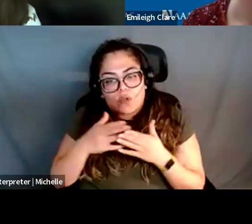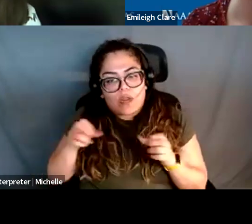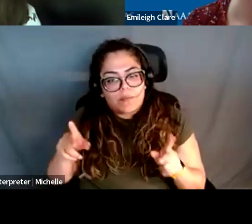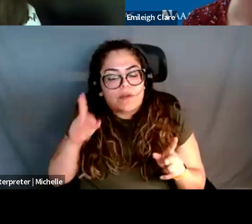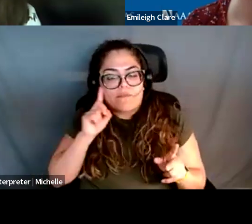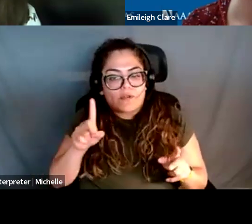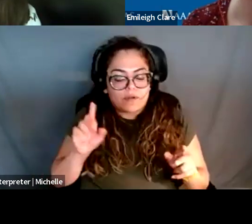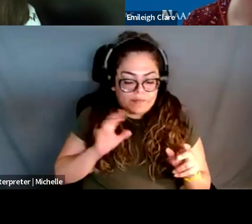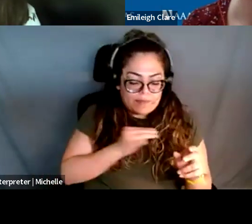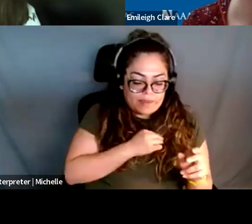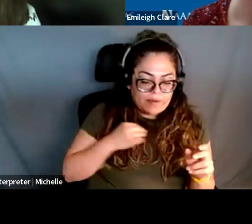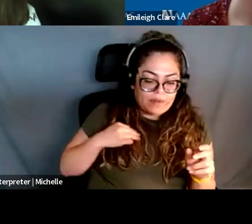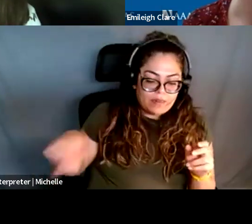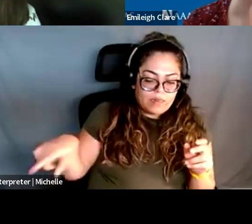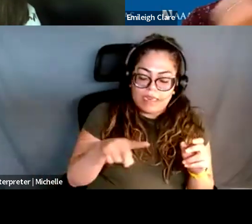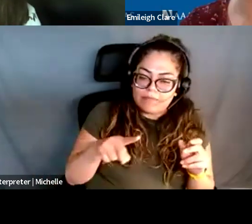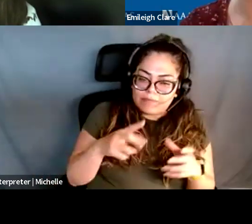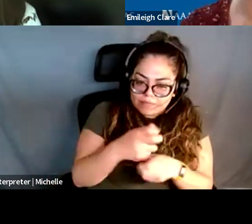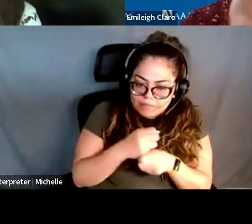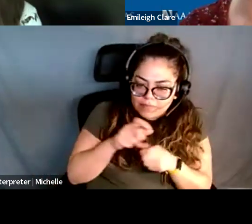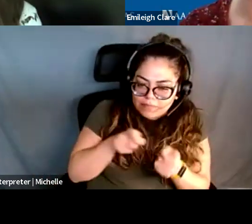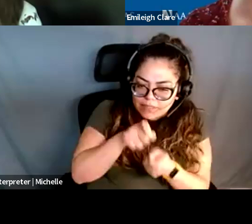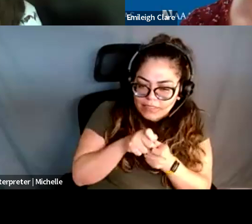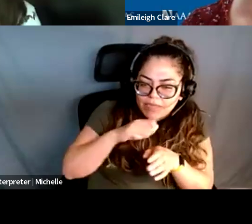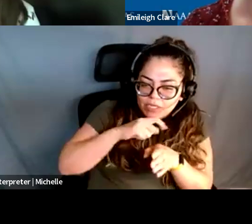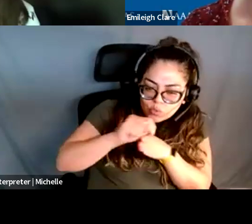our members to get kind of very specific training about